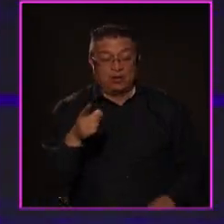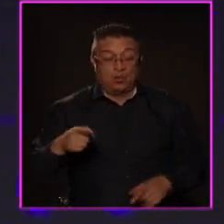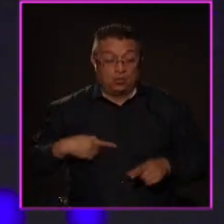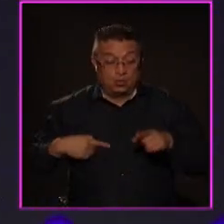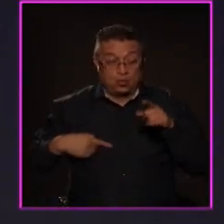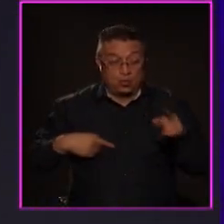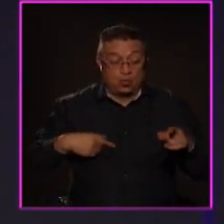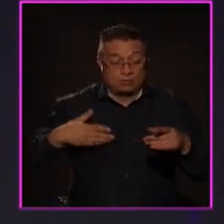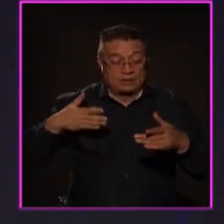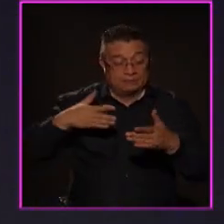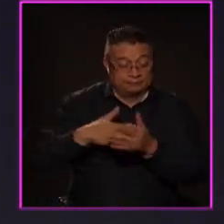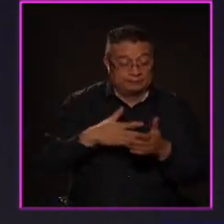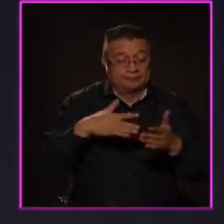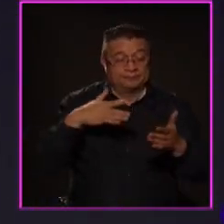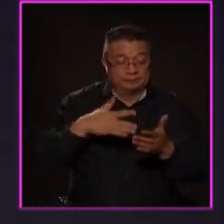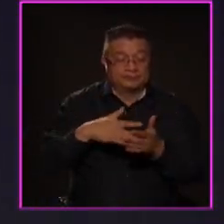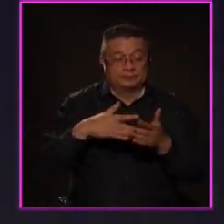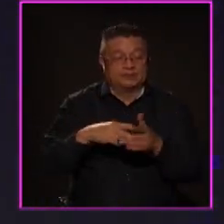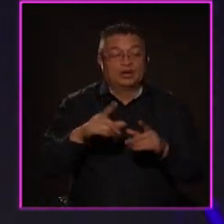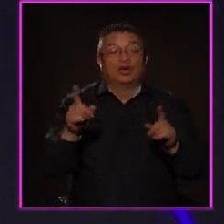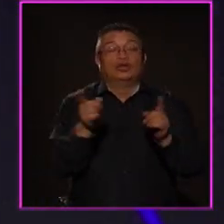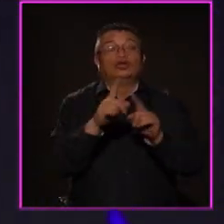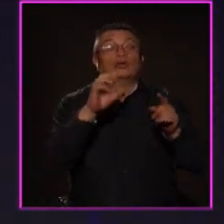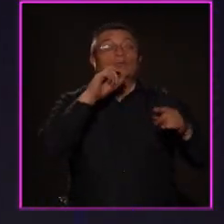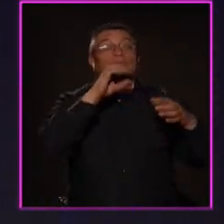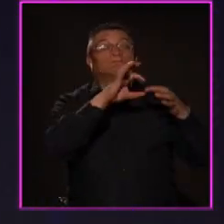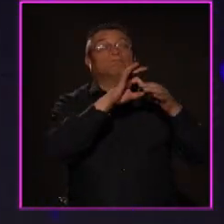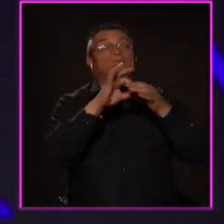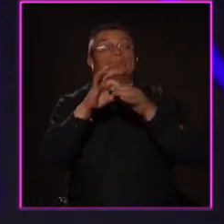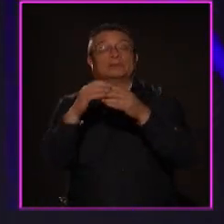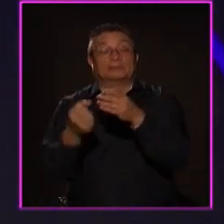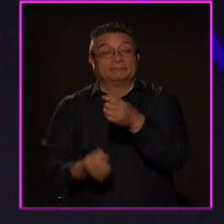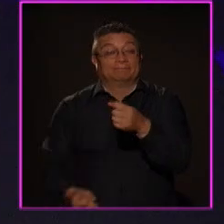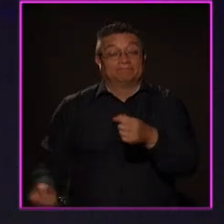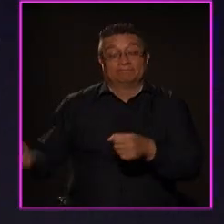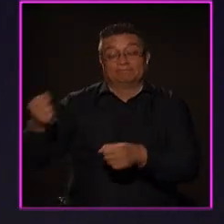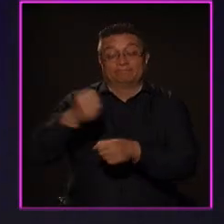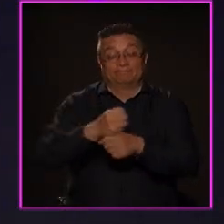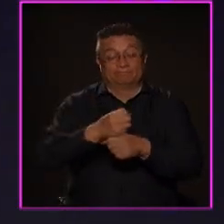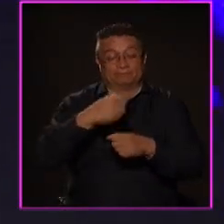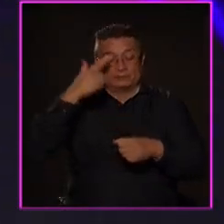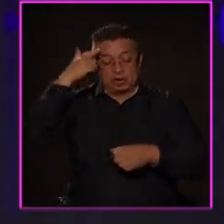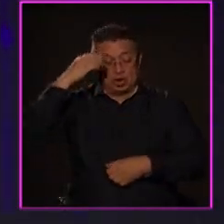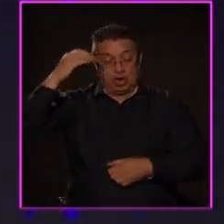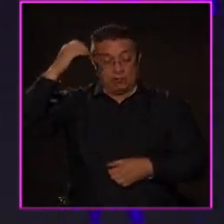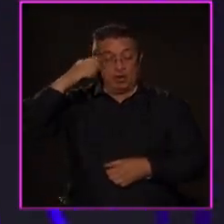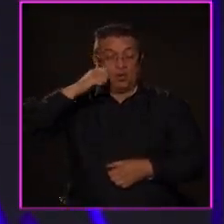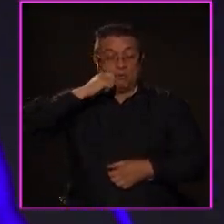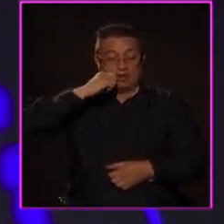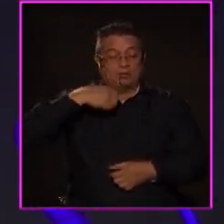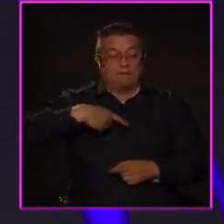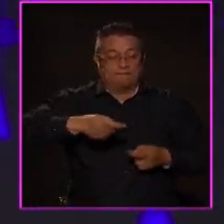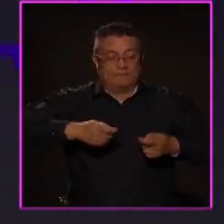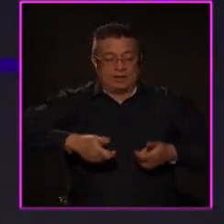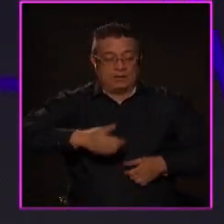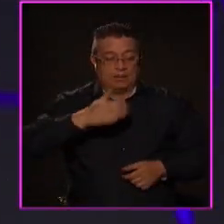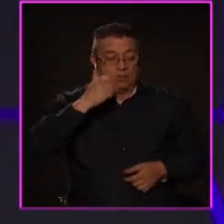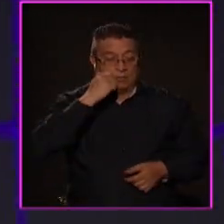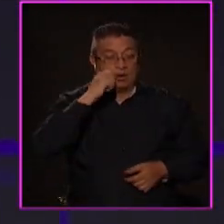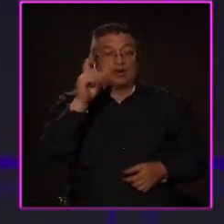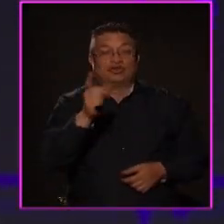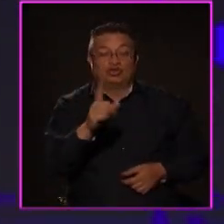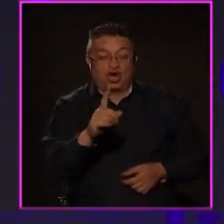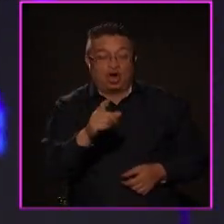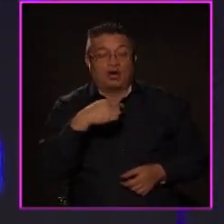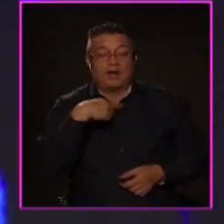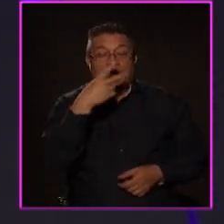not about replacing human judgment and human expertise. It's about how we integrate their